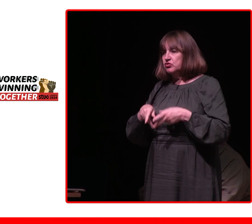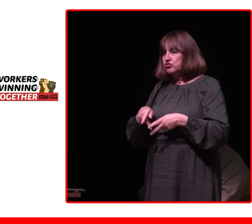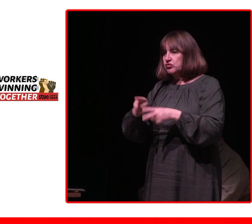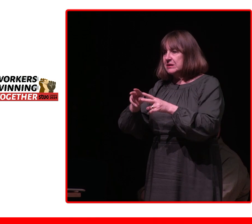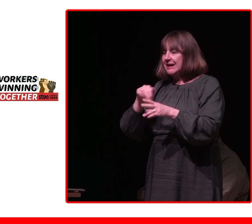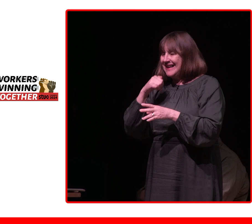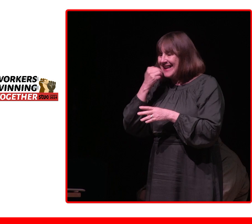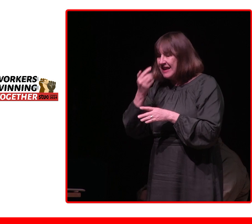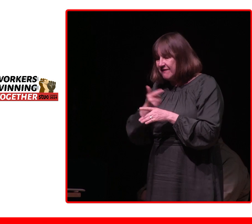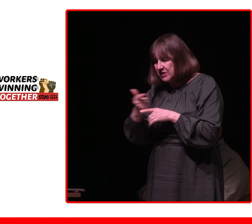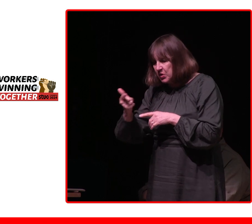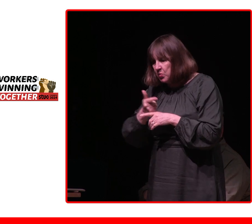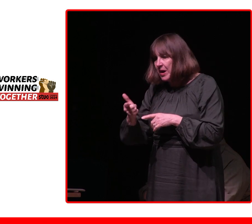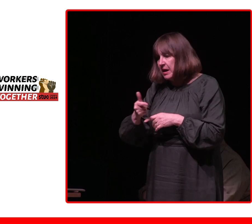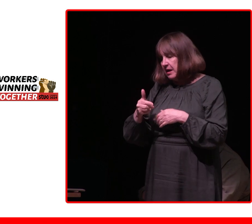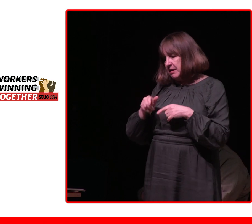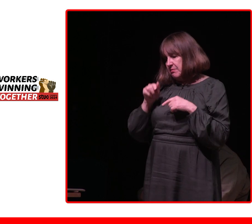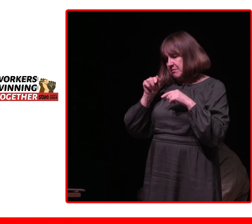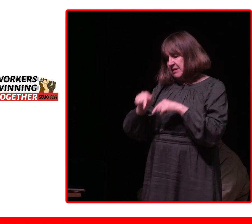week,